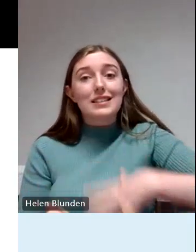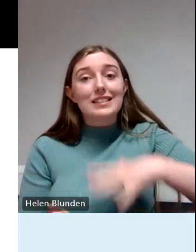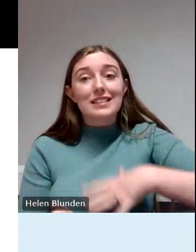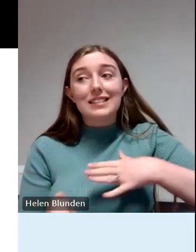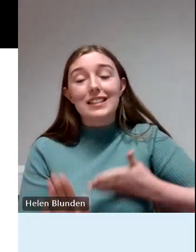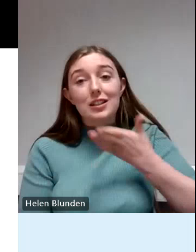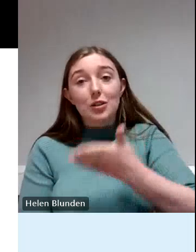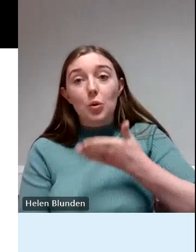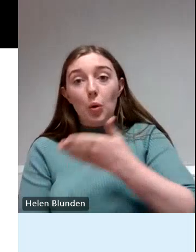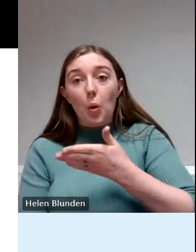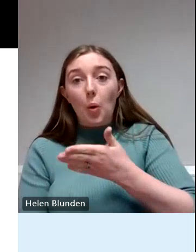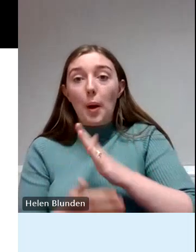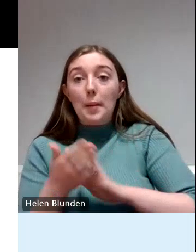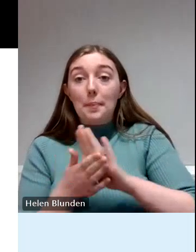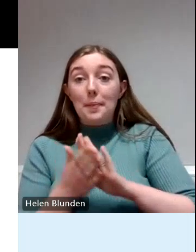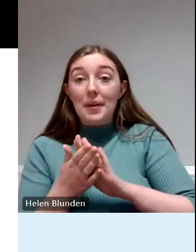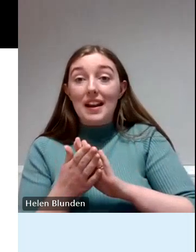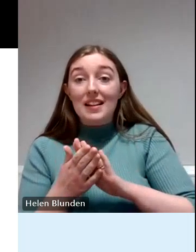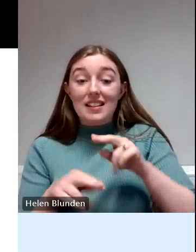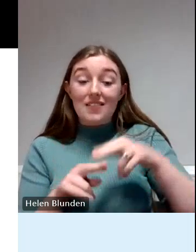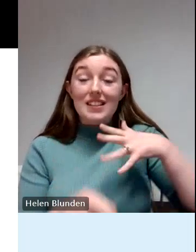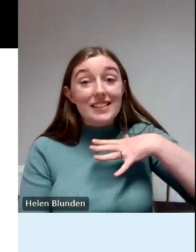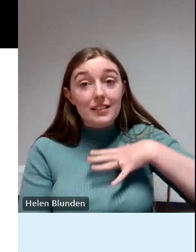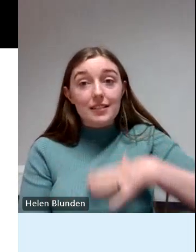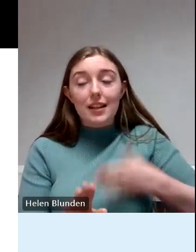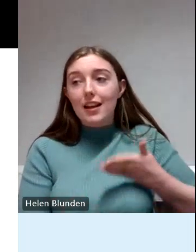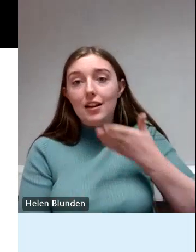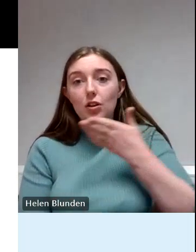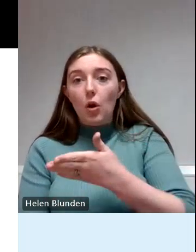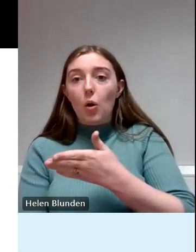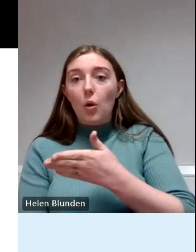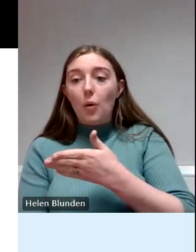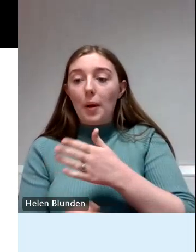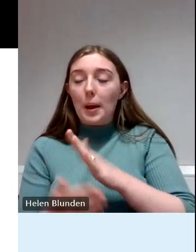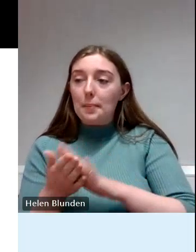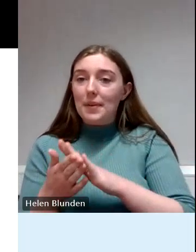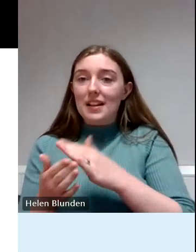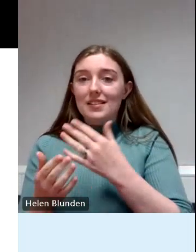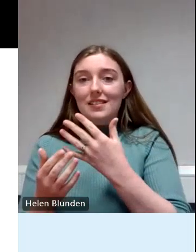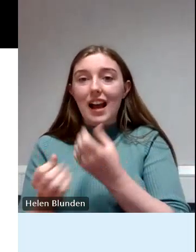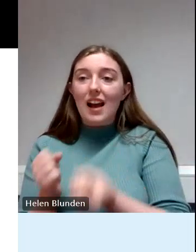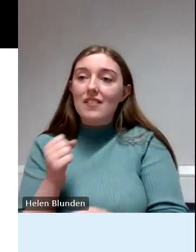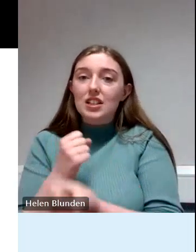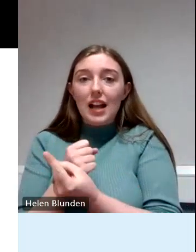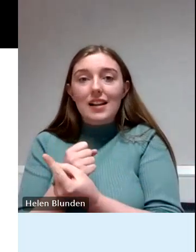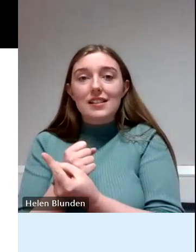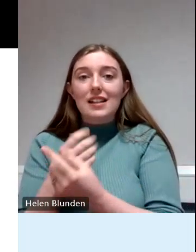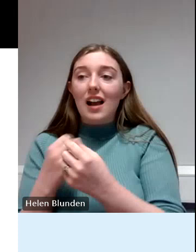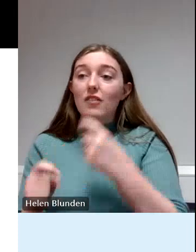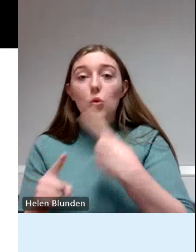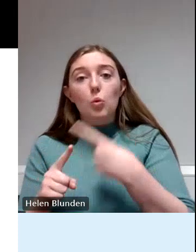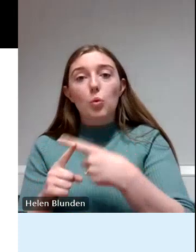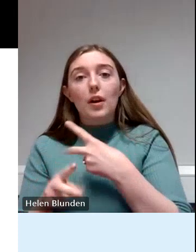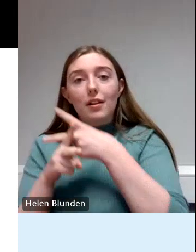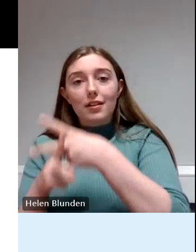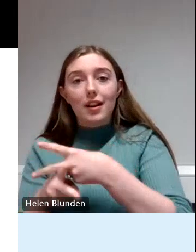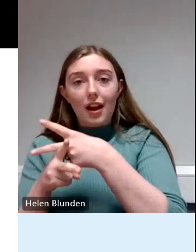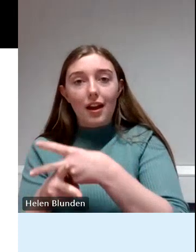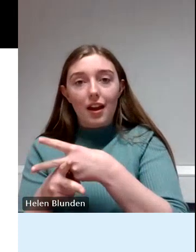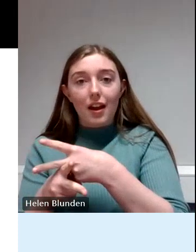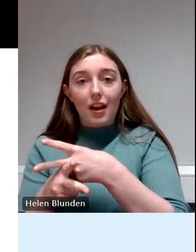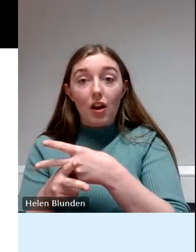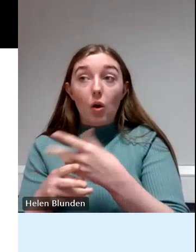really need them have a better chance of having timely and prompt and, where necessary,